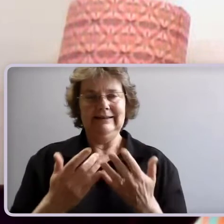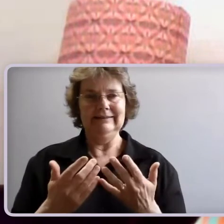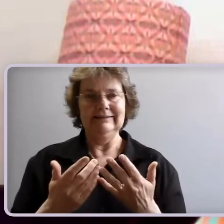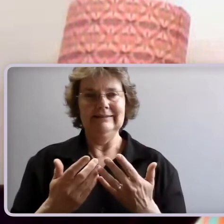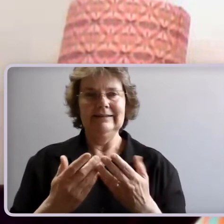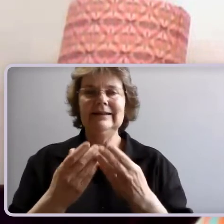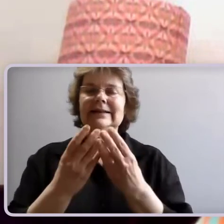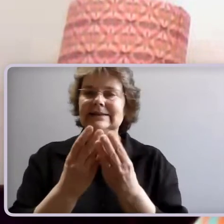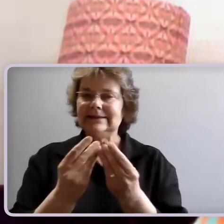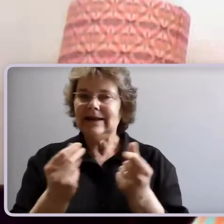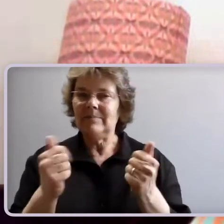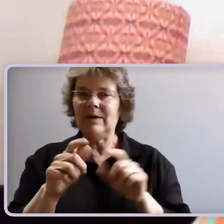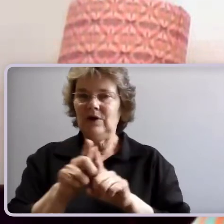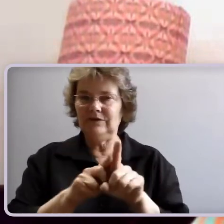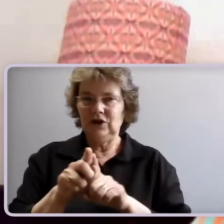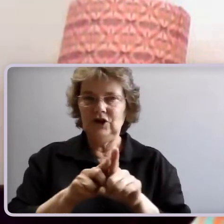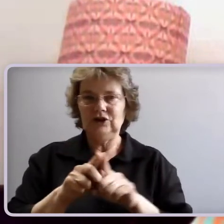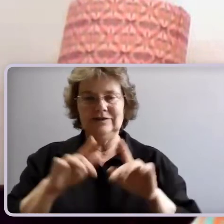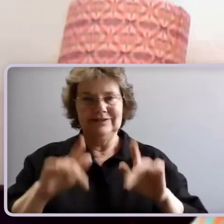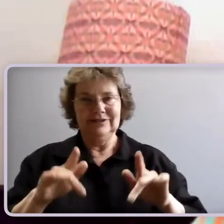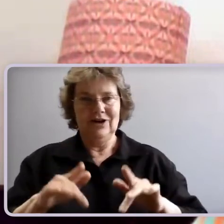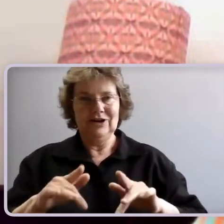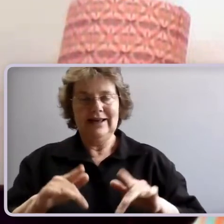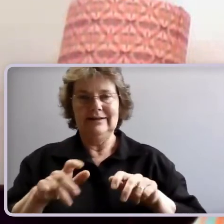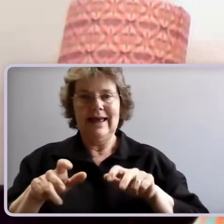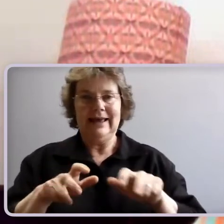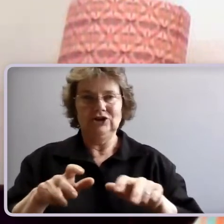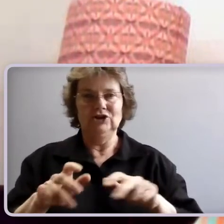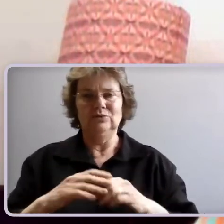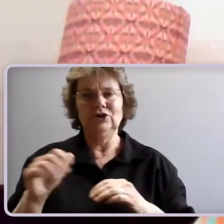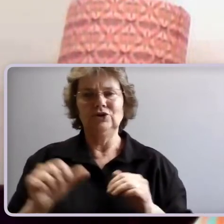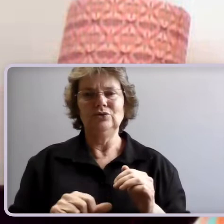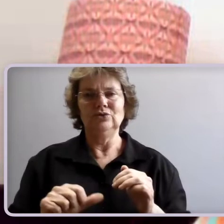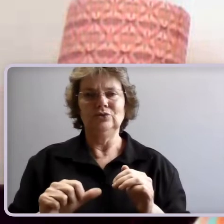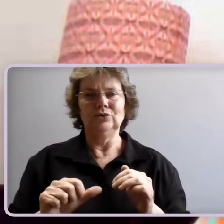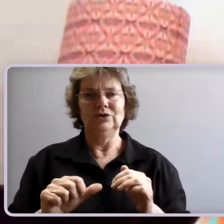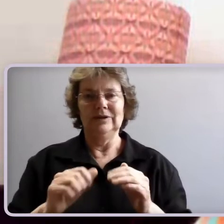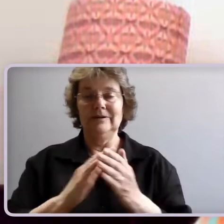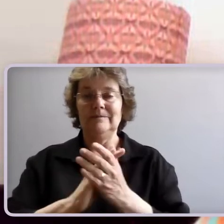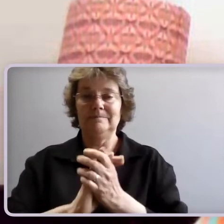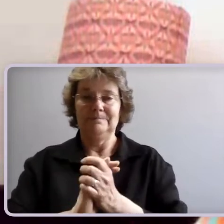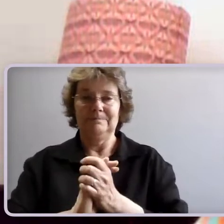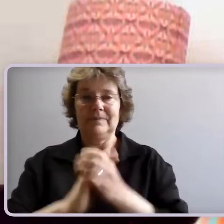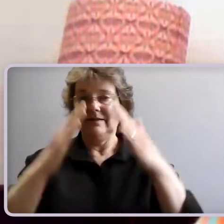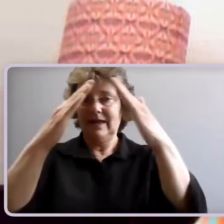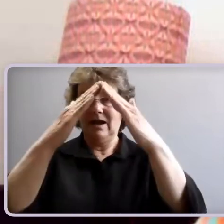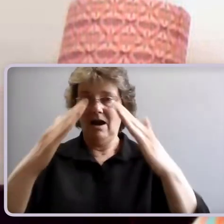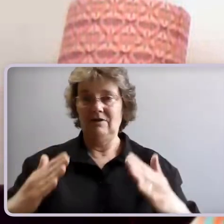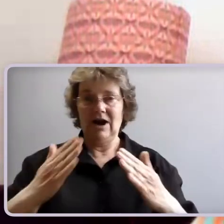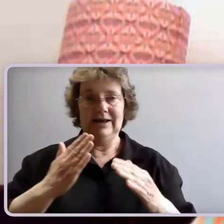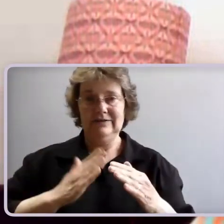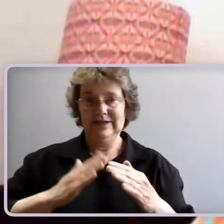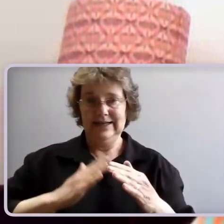acted on that we should have is that, if we talk about Maslow's hierarchy of needs, for First Nations people with